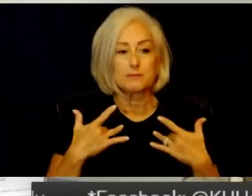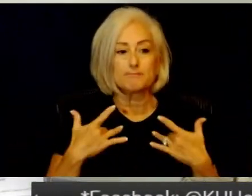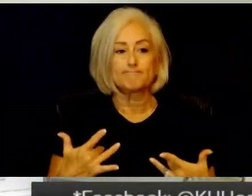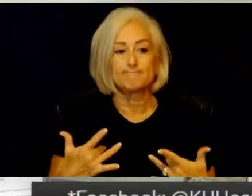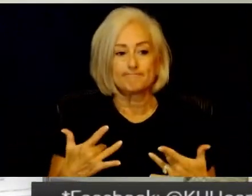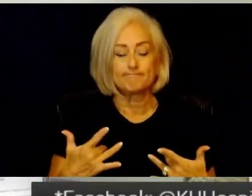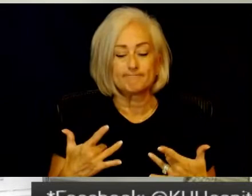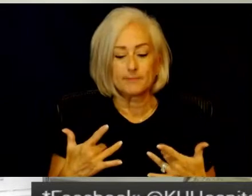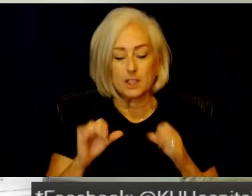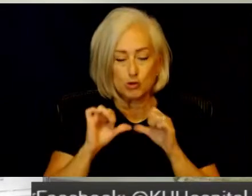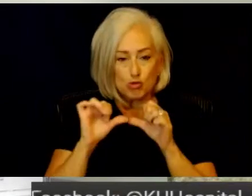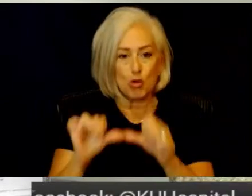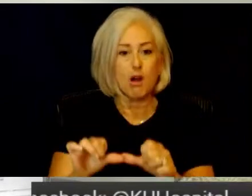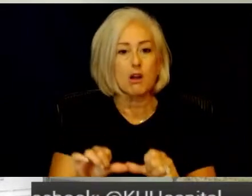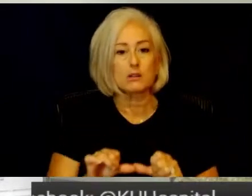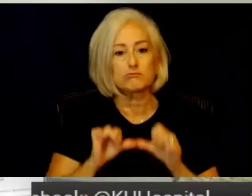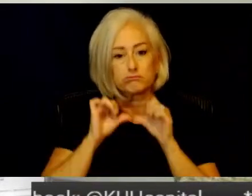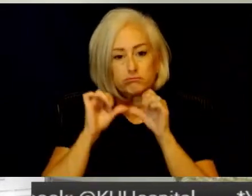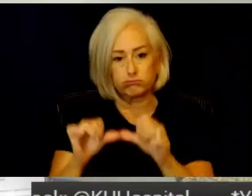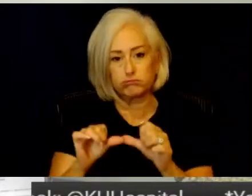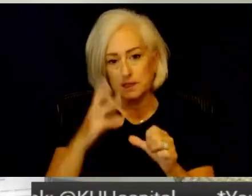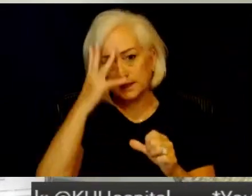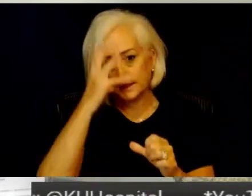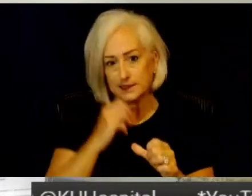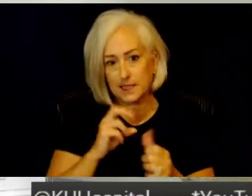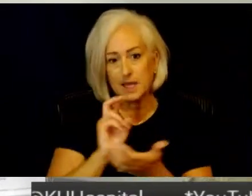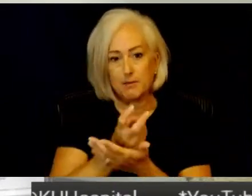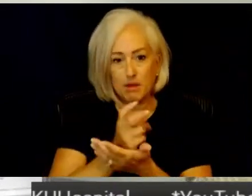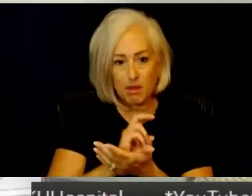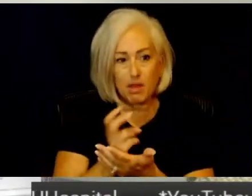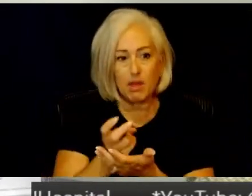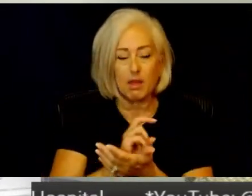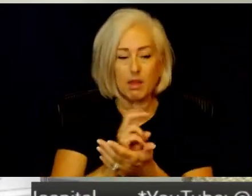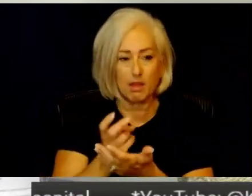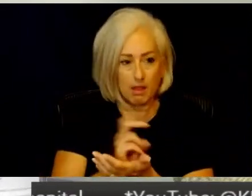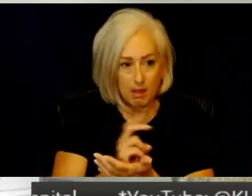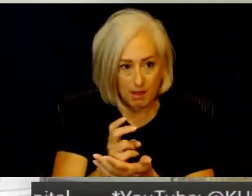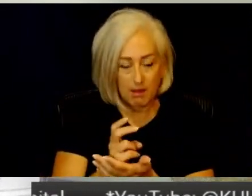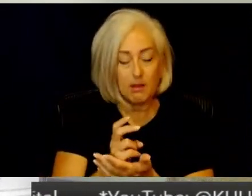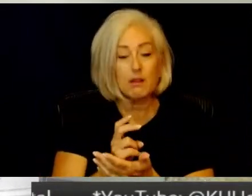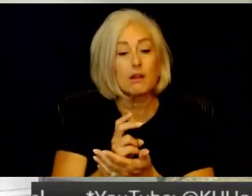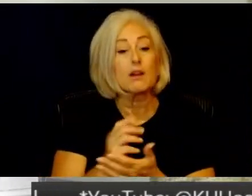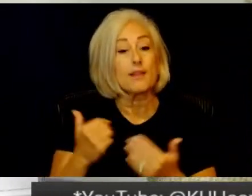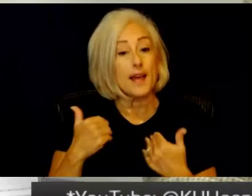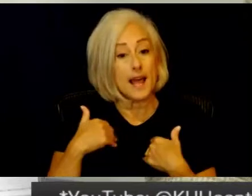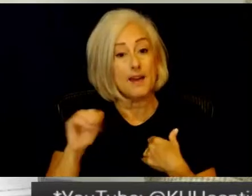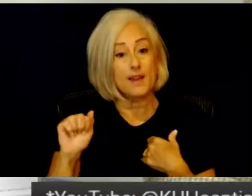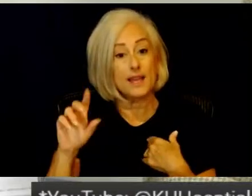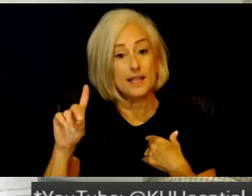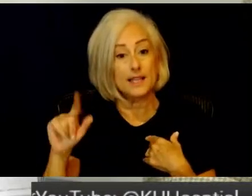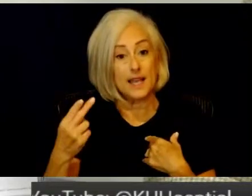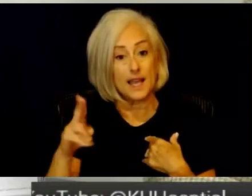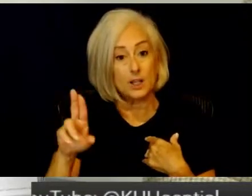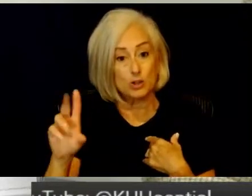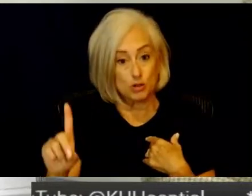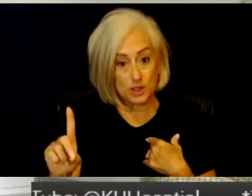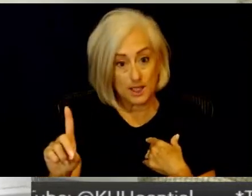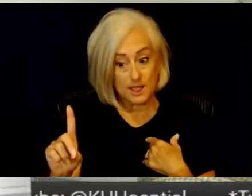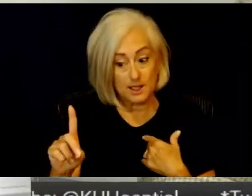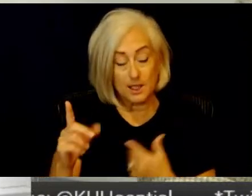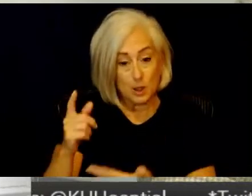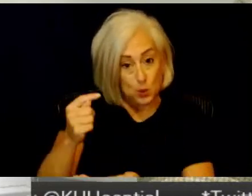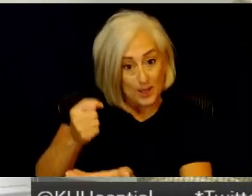disorders coexistent with ADHDs, and when we treat the sleep disorders, their